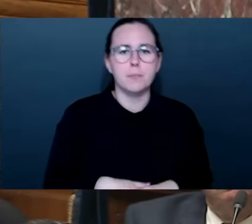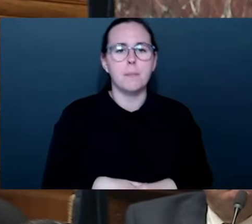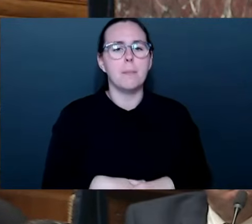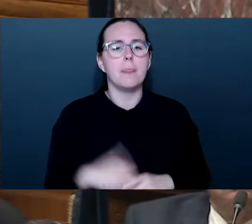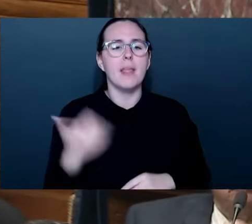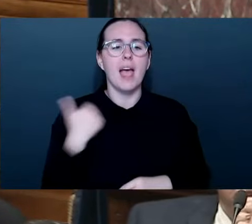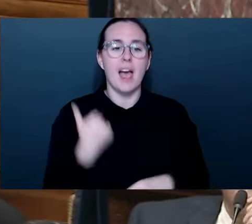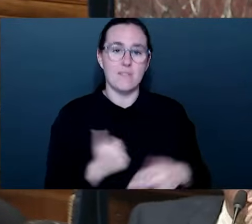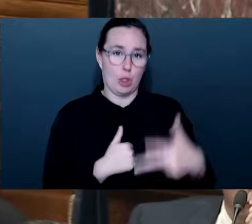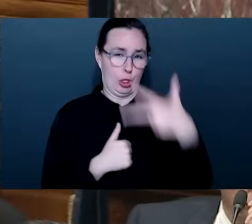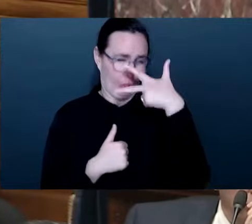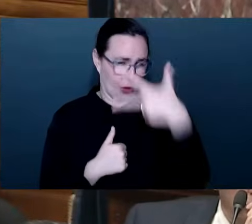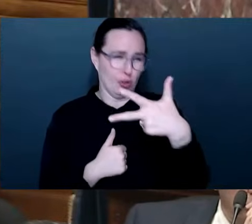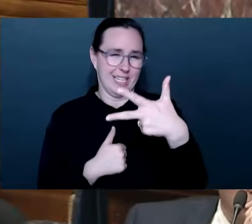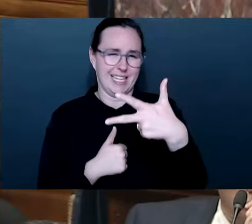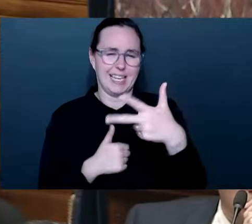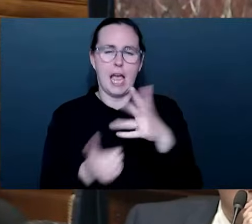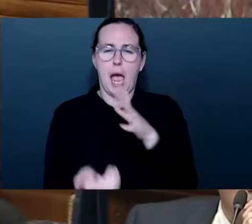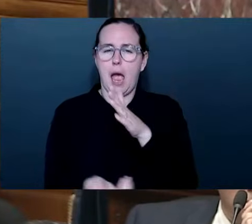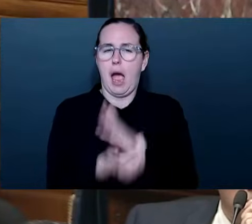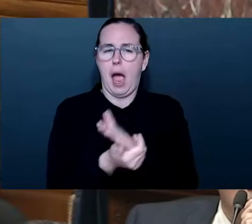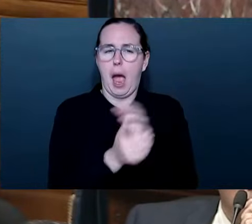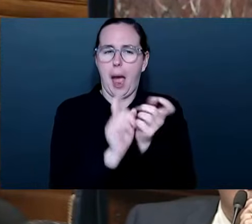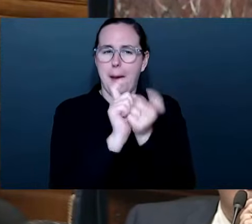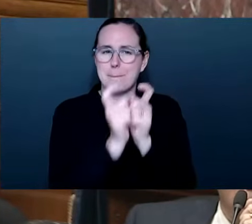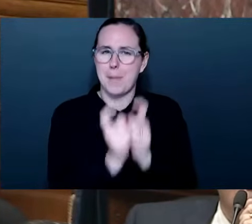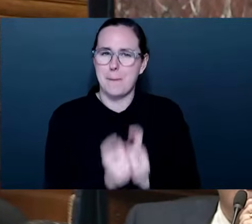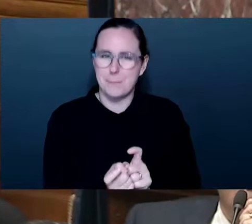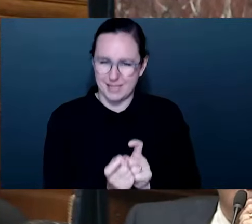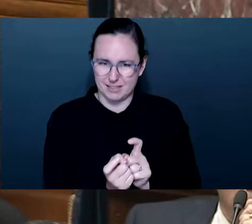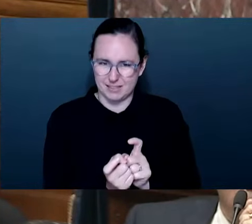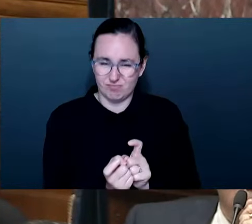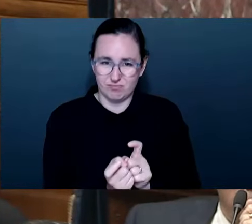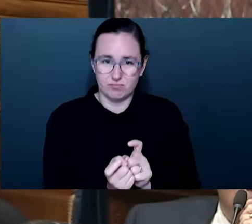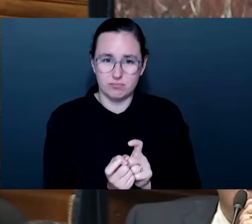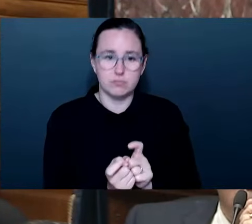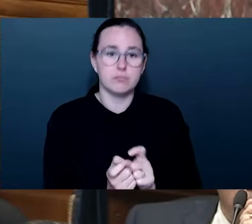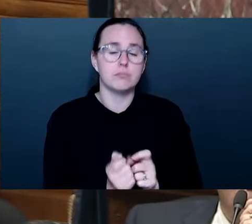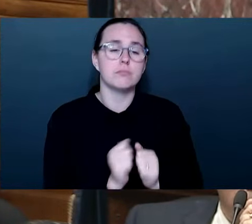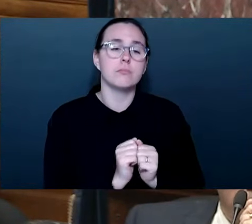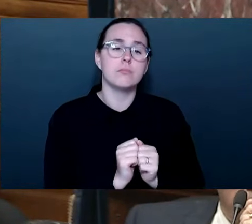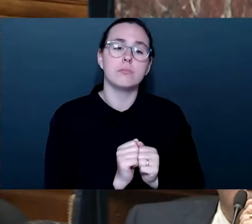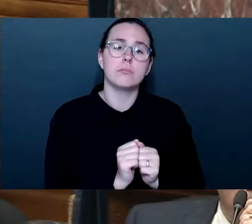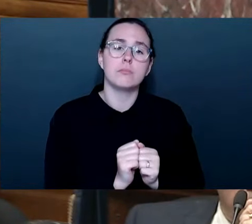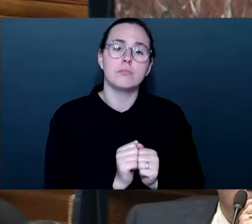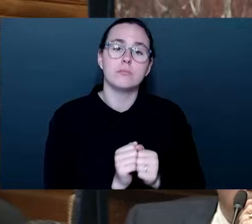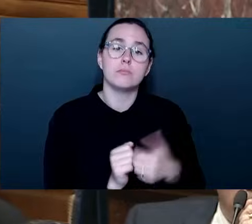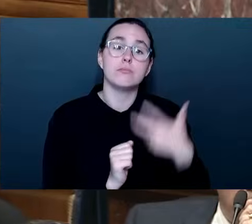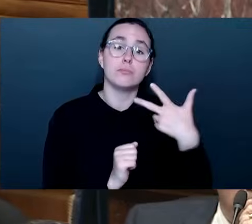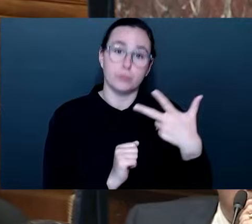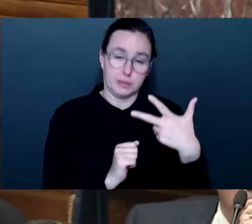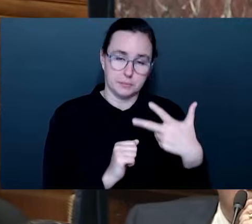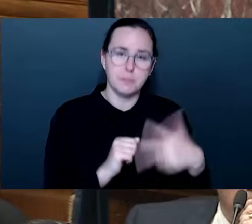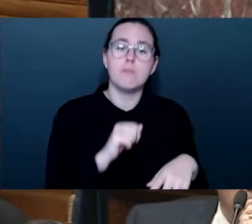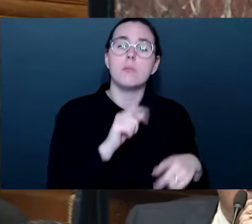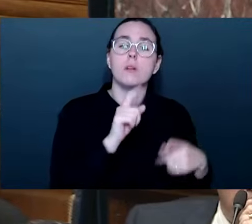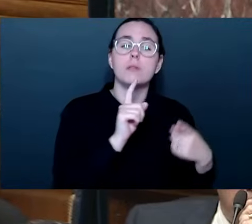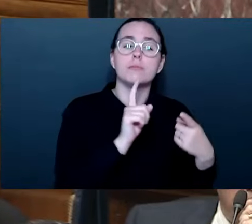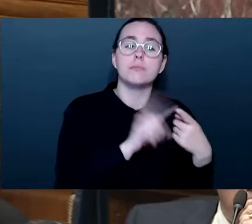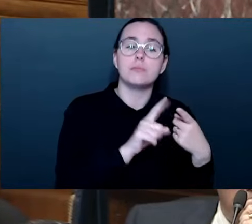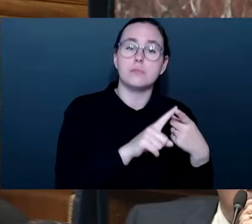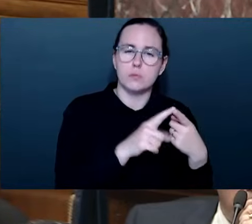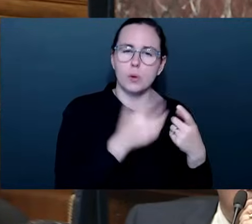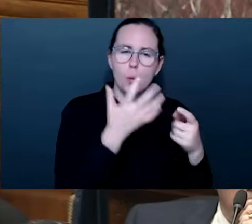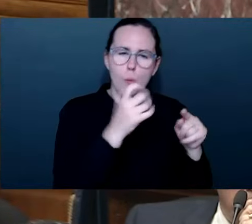we're proposing amendments to clarify key provisions of the Act. These changes will support continued fair and